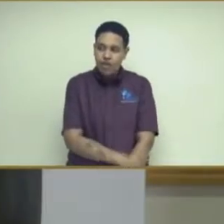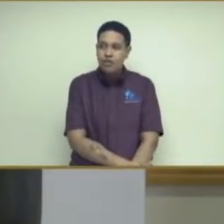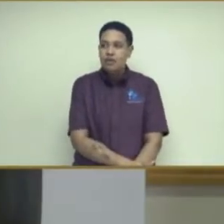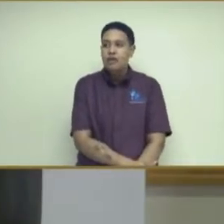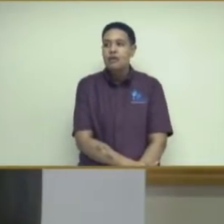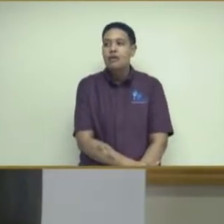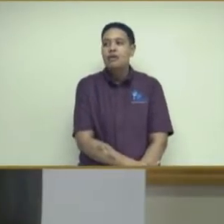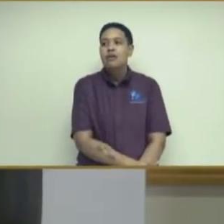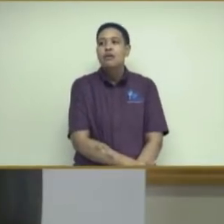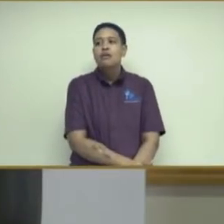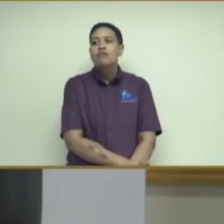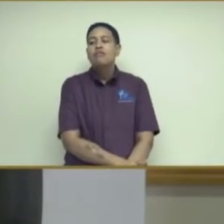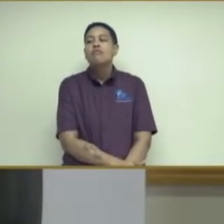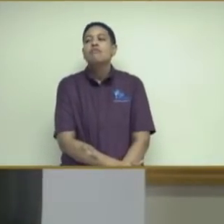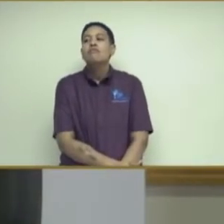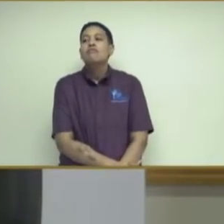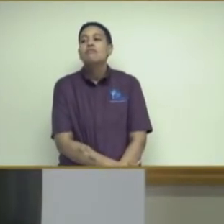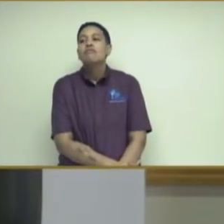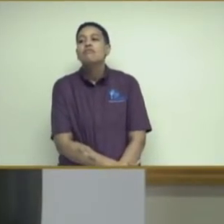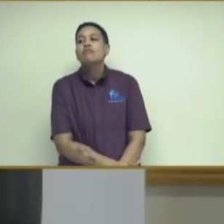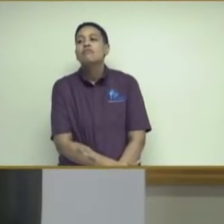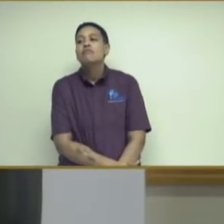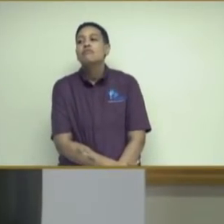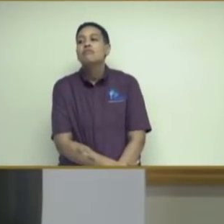And then our final,